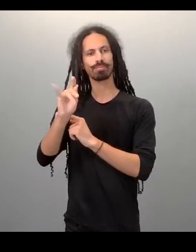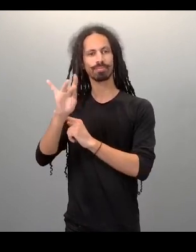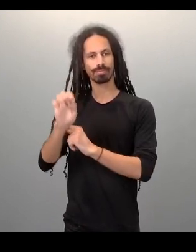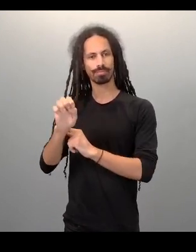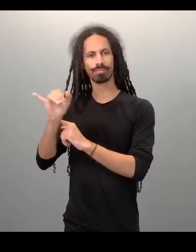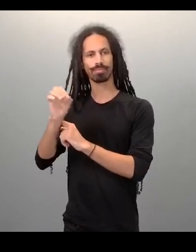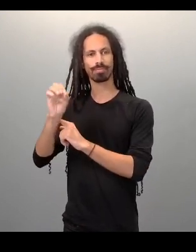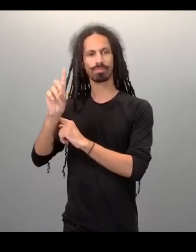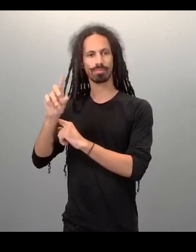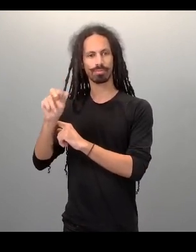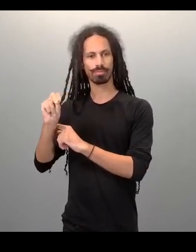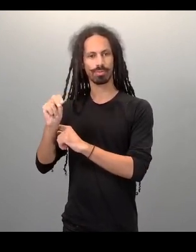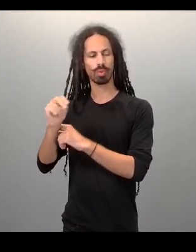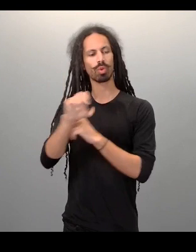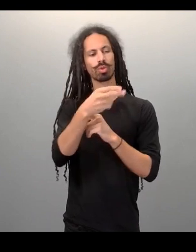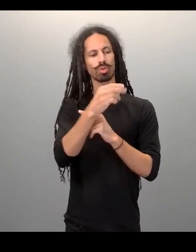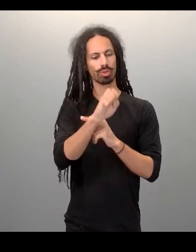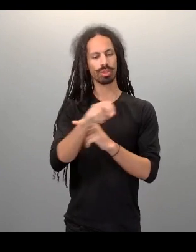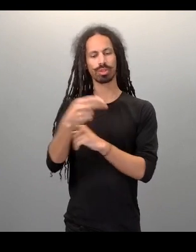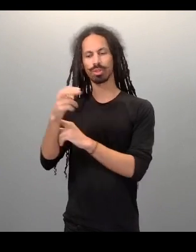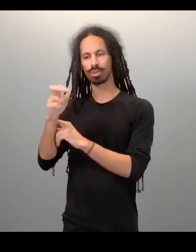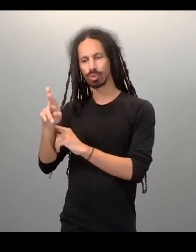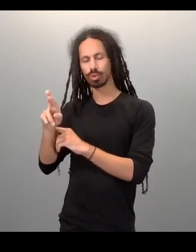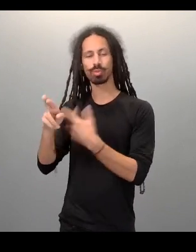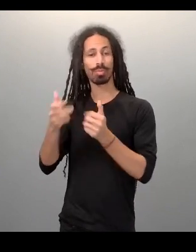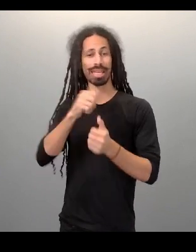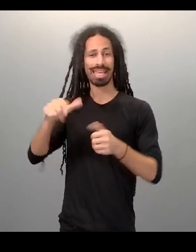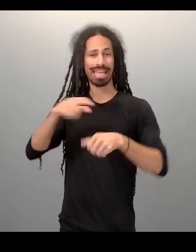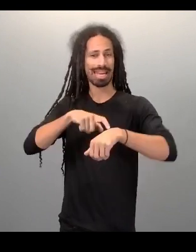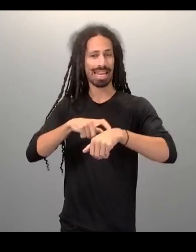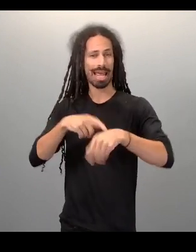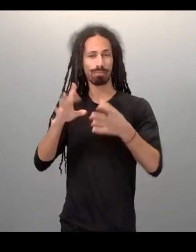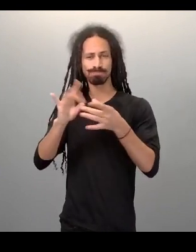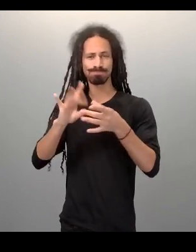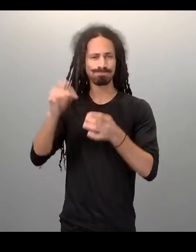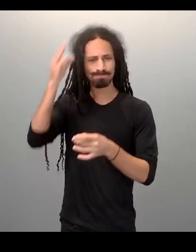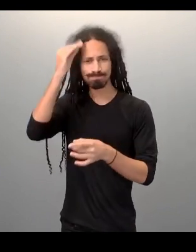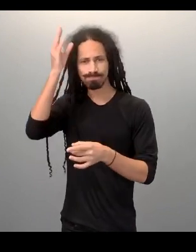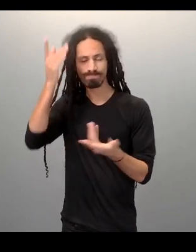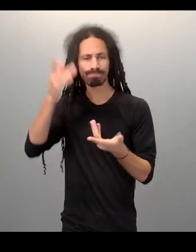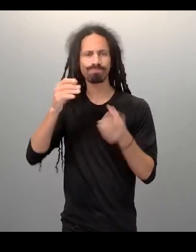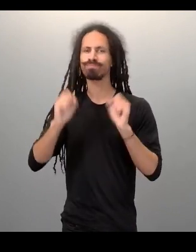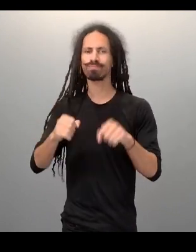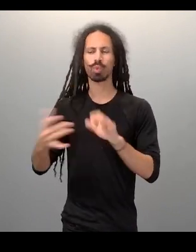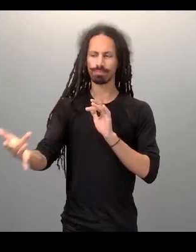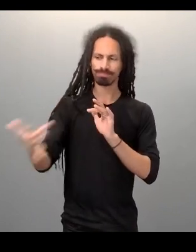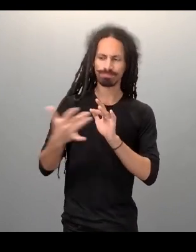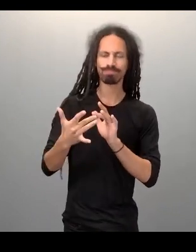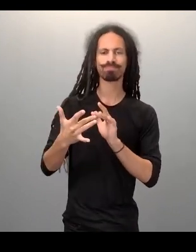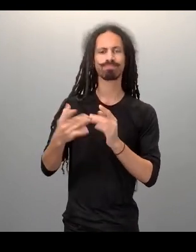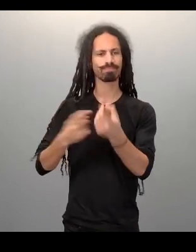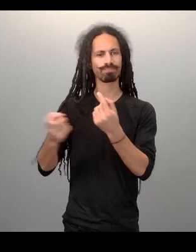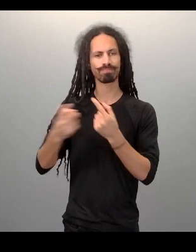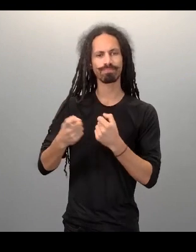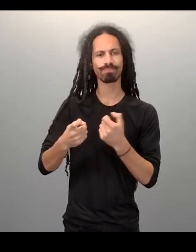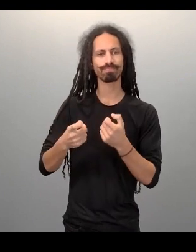her. And at any time, if you have questions, please feel free to reach out or email me at